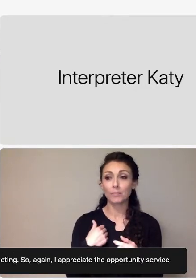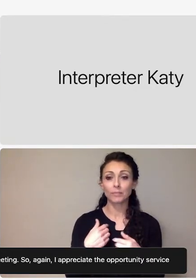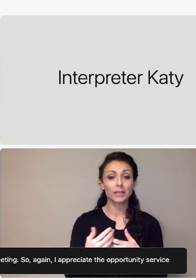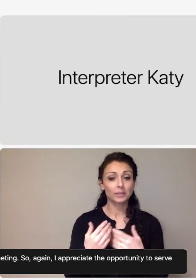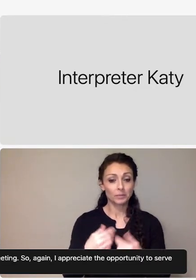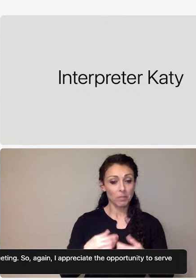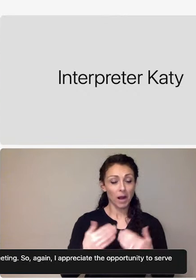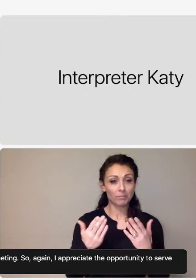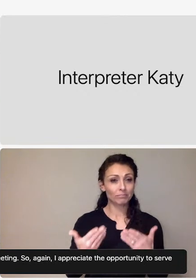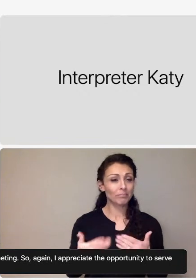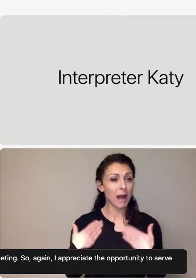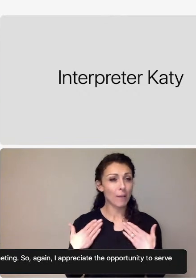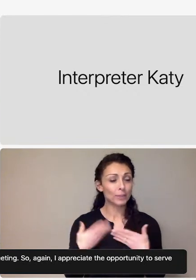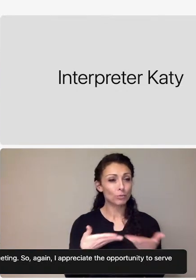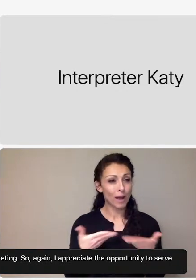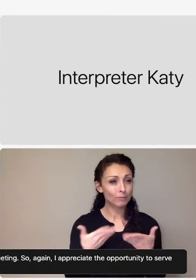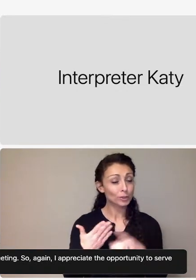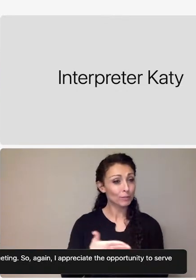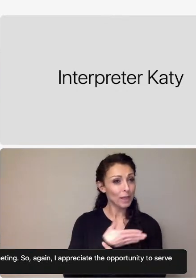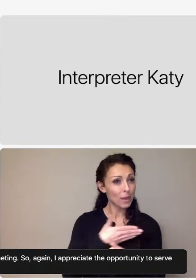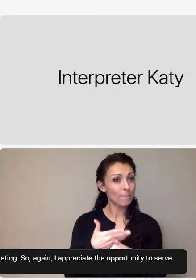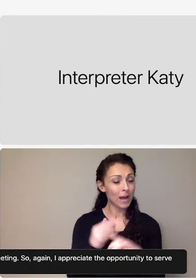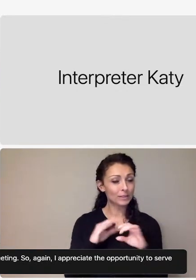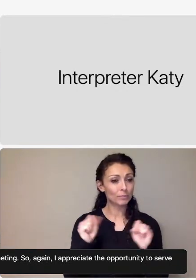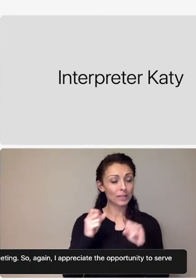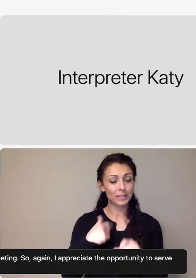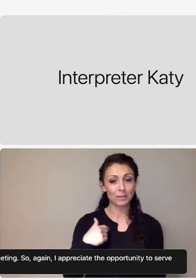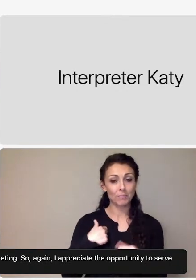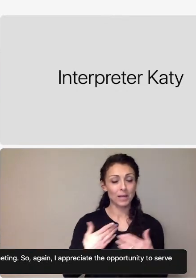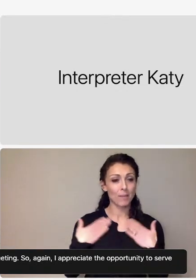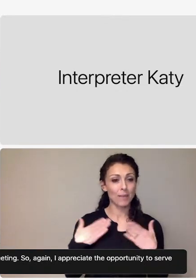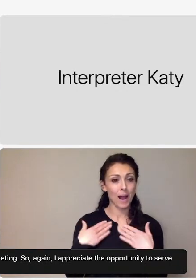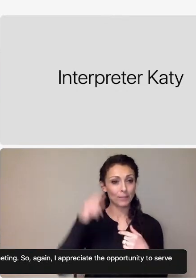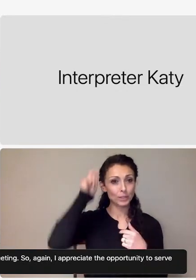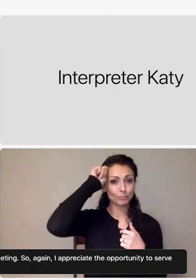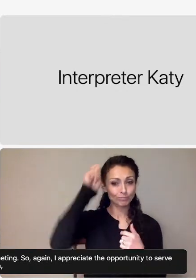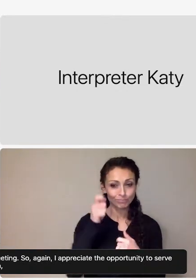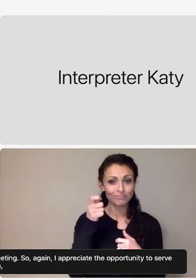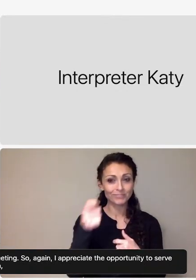the devil off to miss uh board president berta adeguine